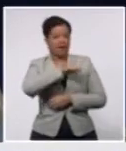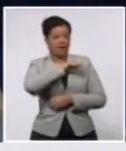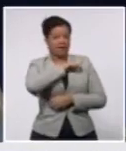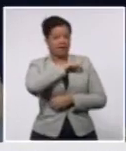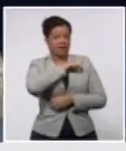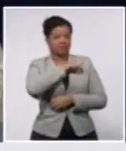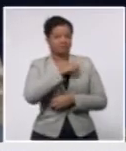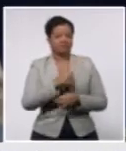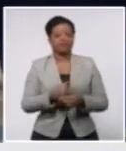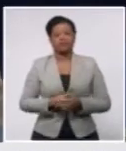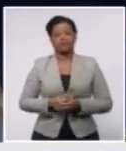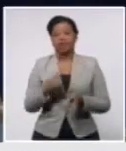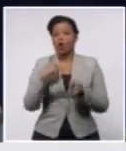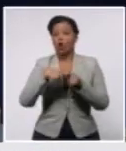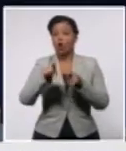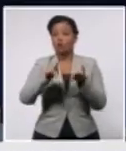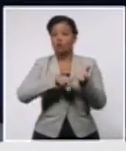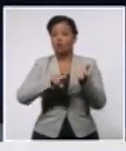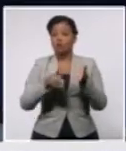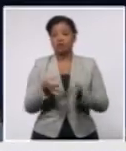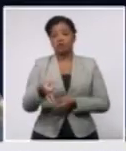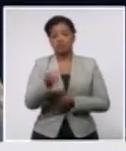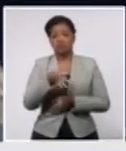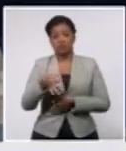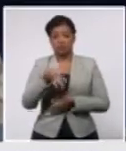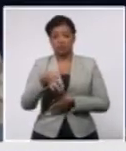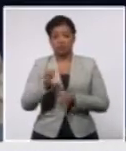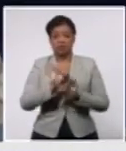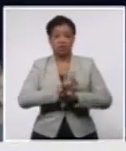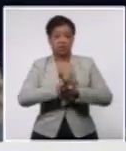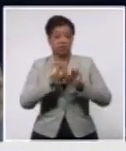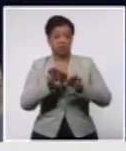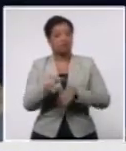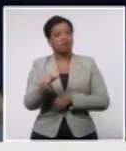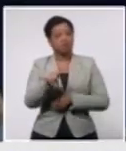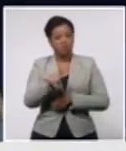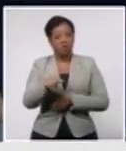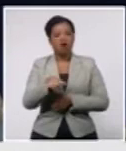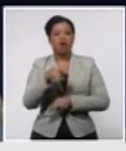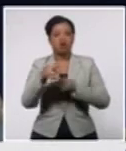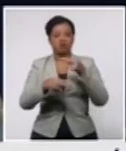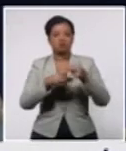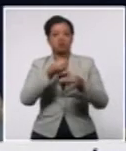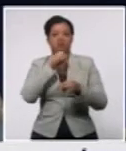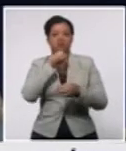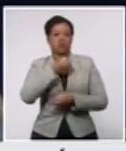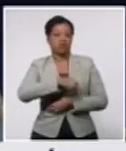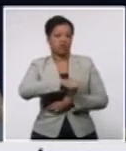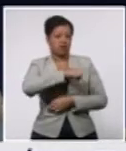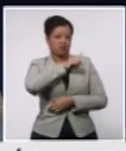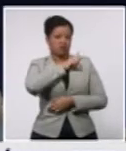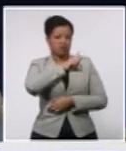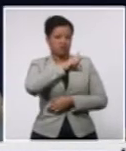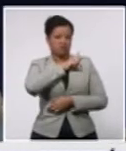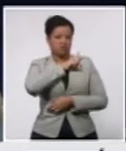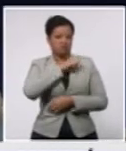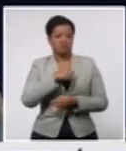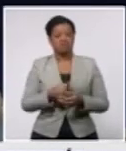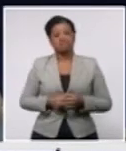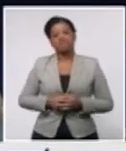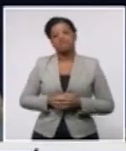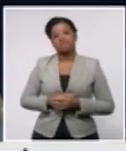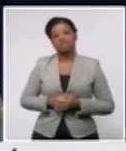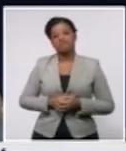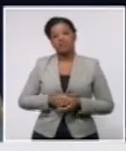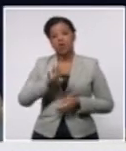2,844 samples processed yesterday. The rest of the provinces and the special municipality also processed